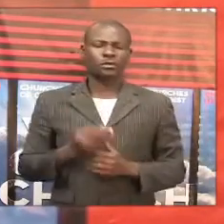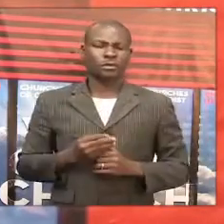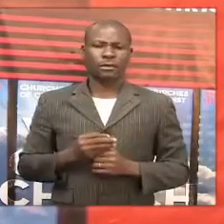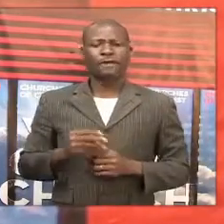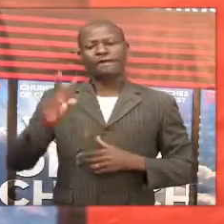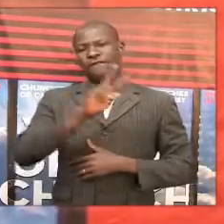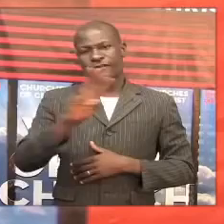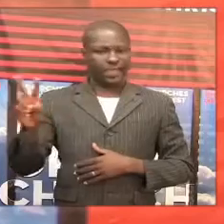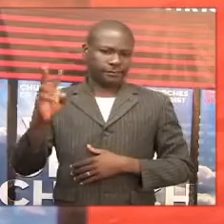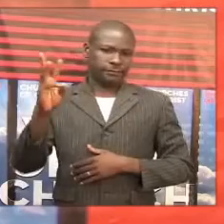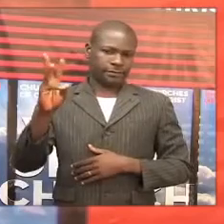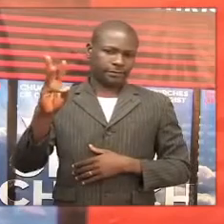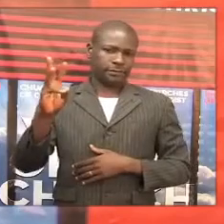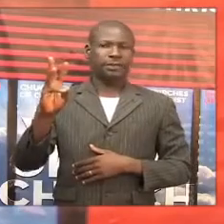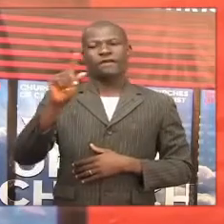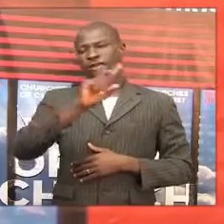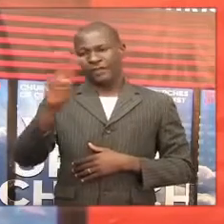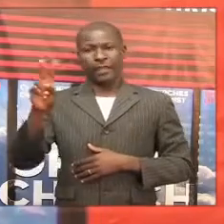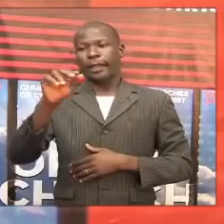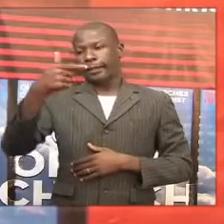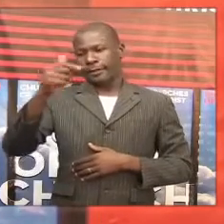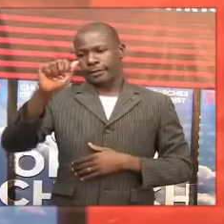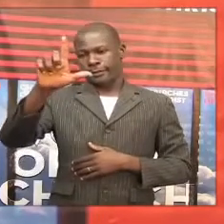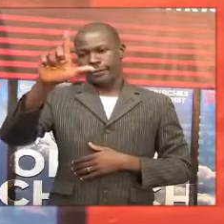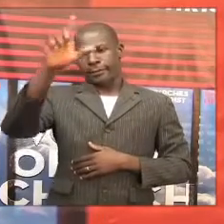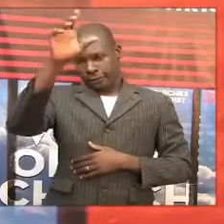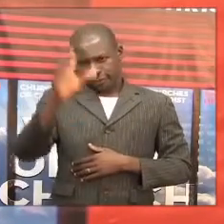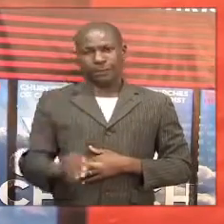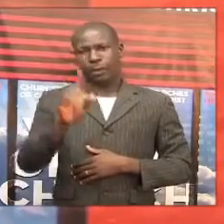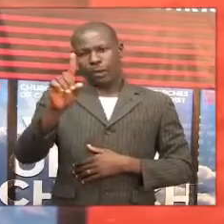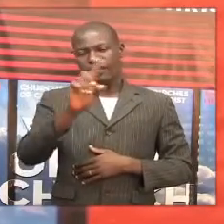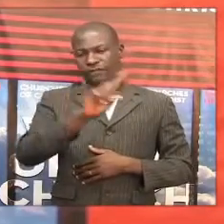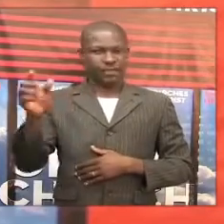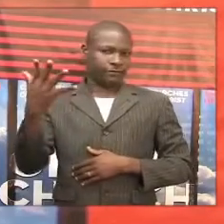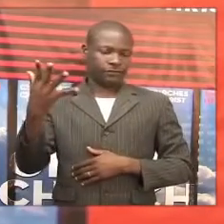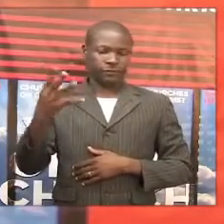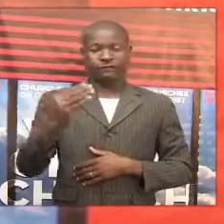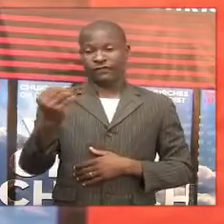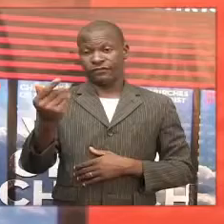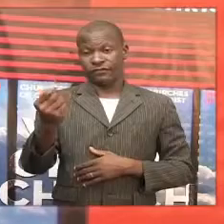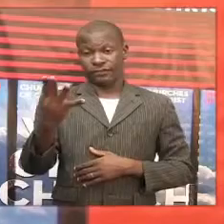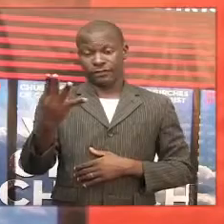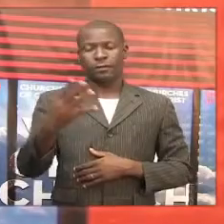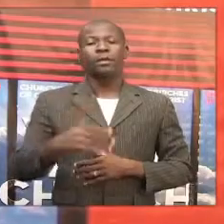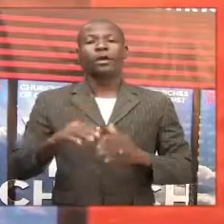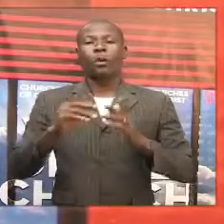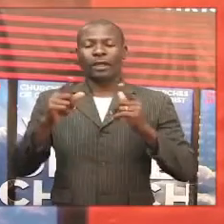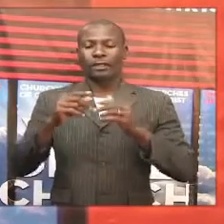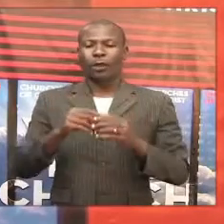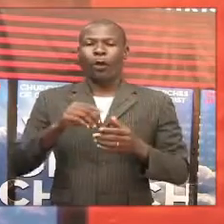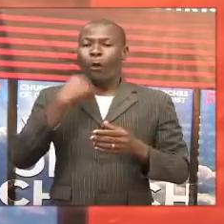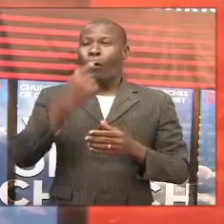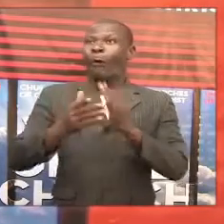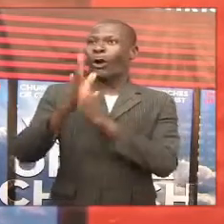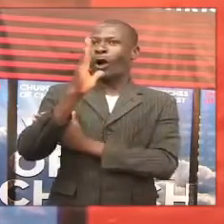15, Galatians 1. Was it? But when it pleased God, who separated me from my